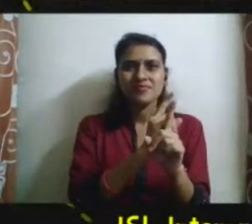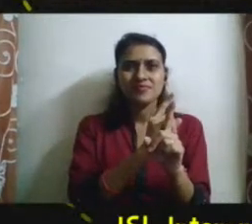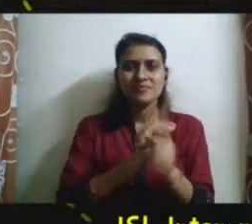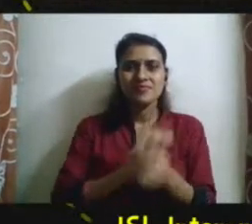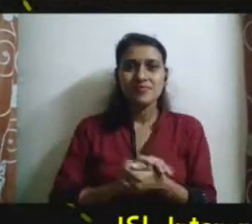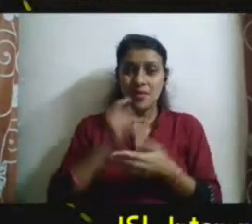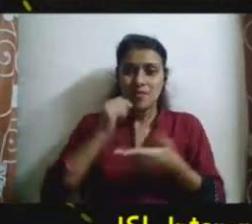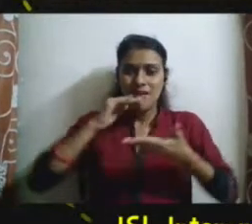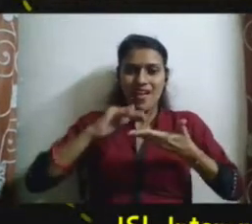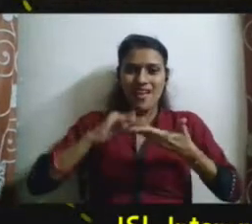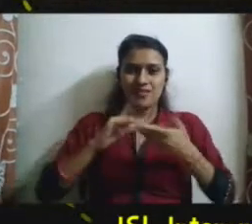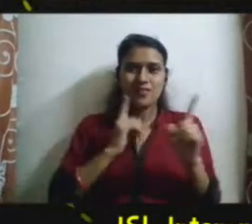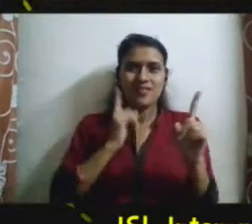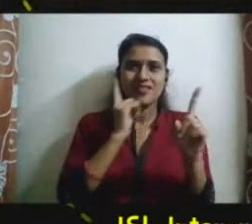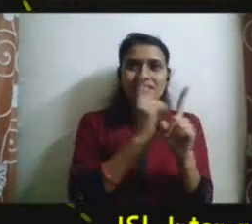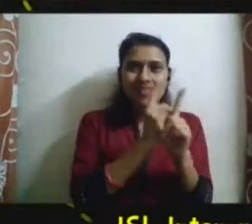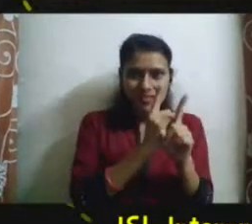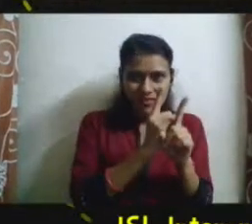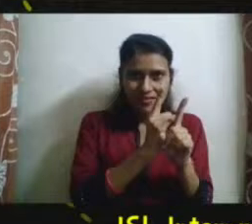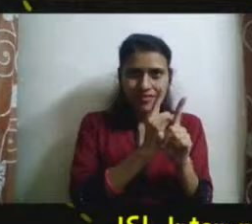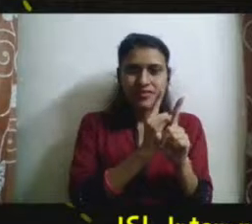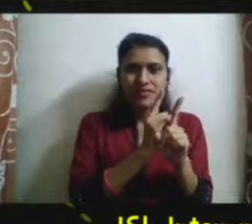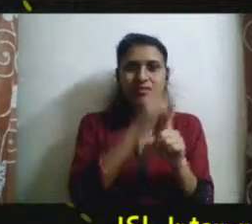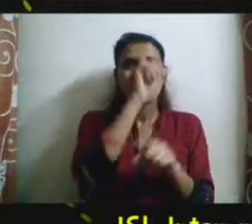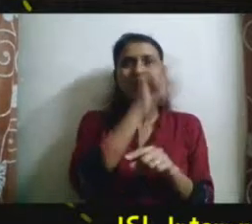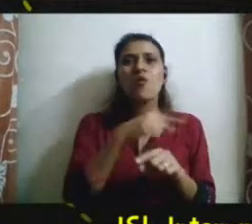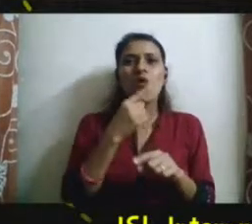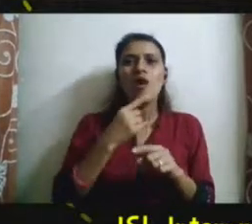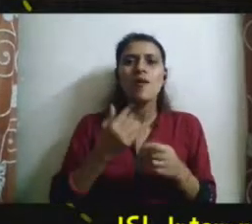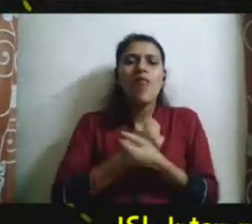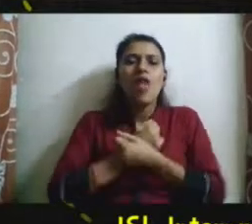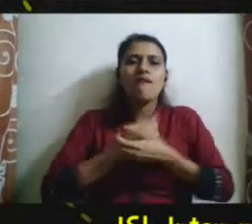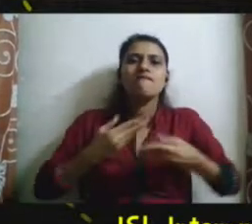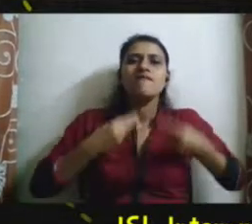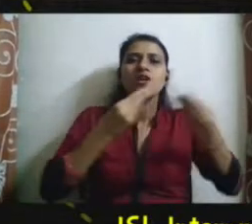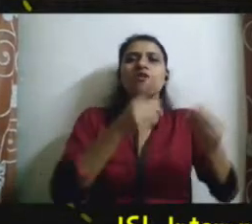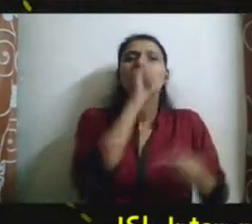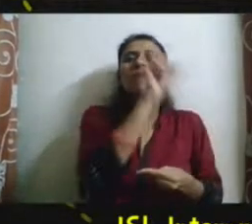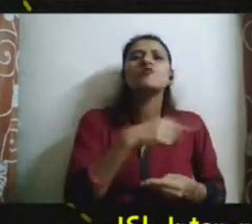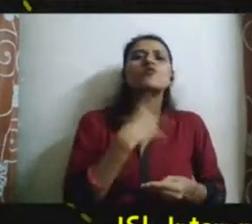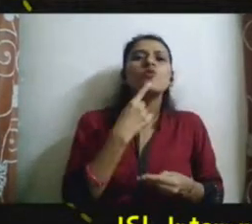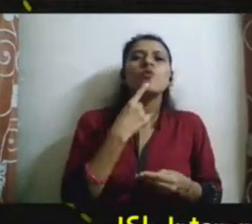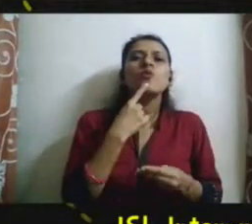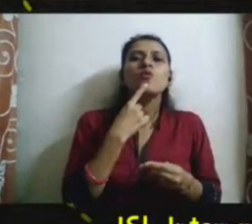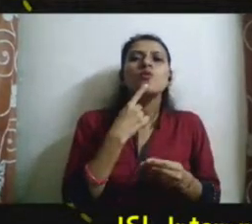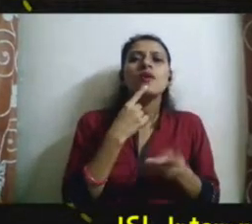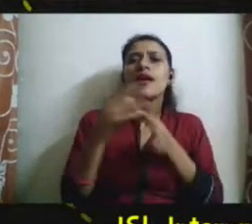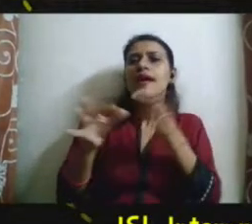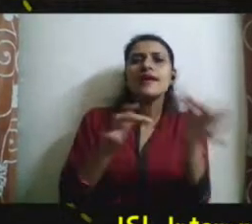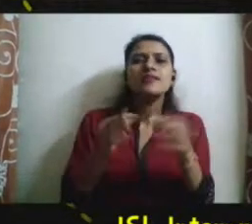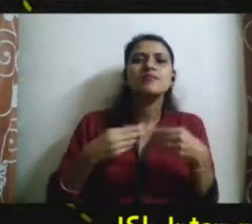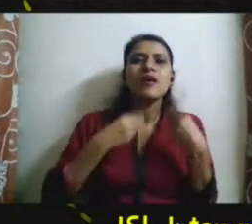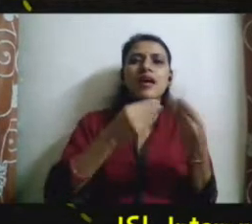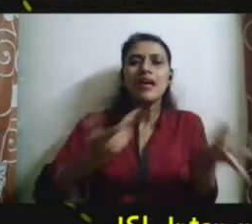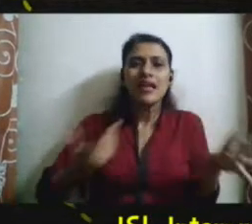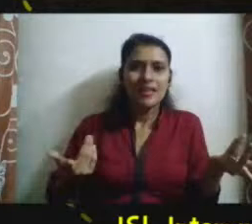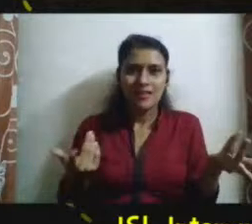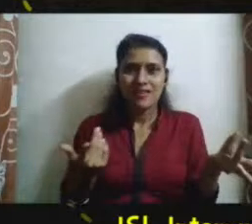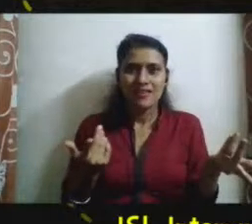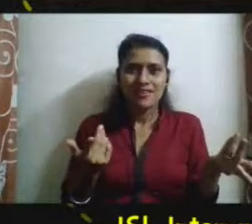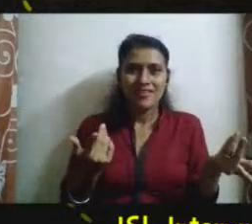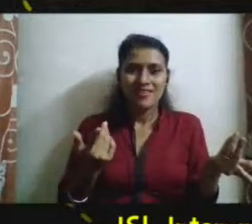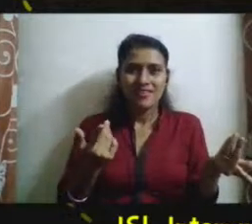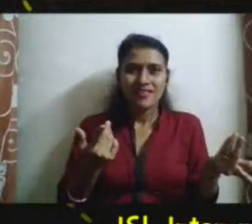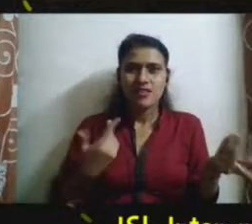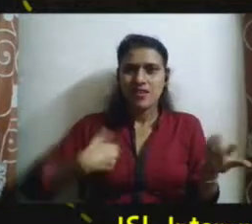husband or with the person I am giving myself to, what explanation am I going to give? Now, on the face of it, this is a